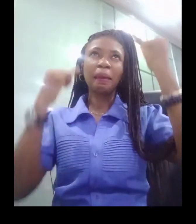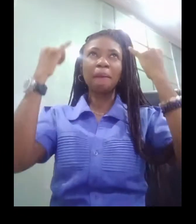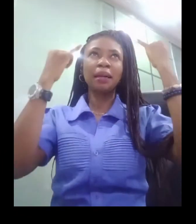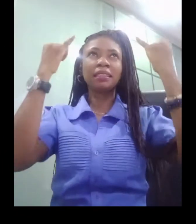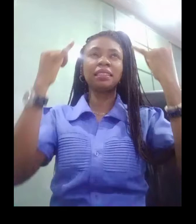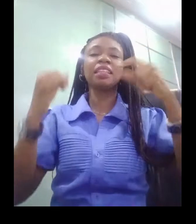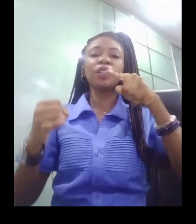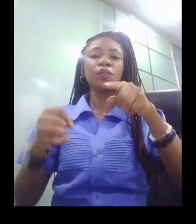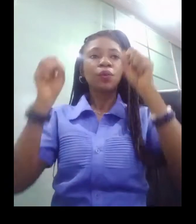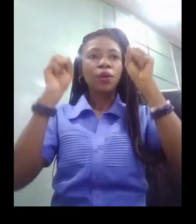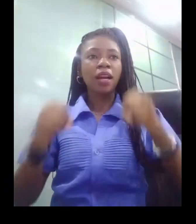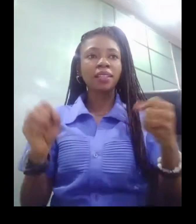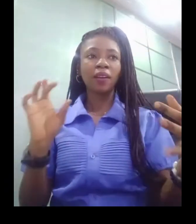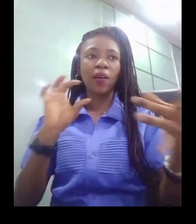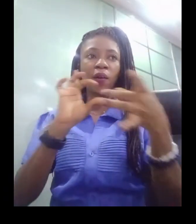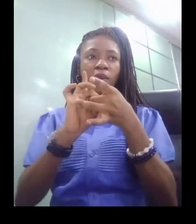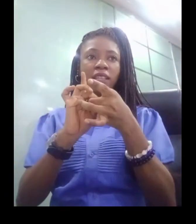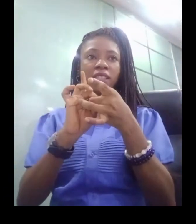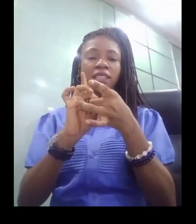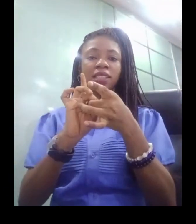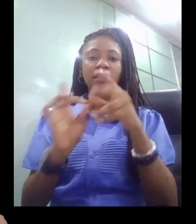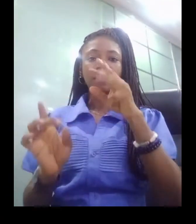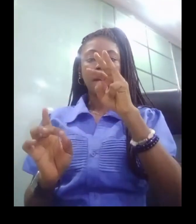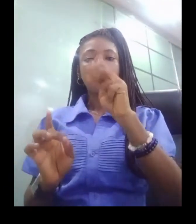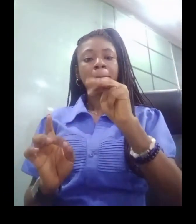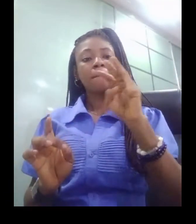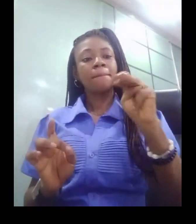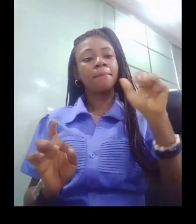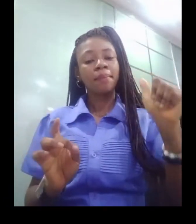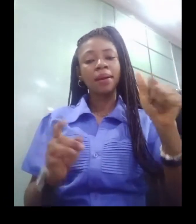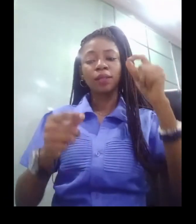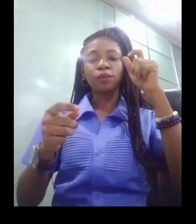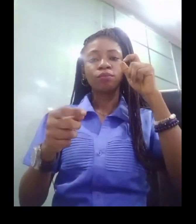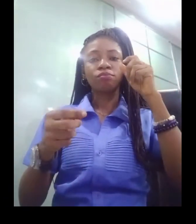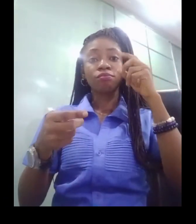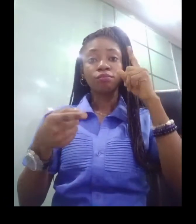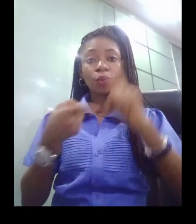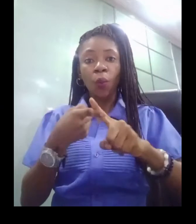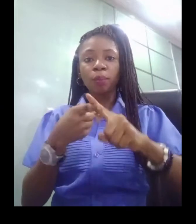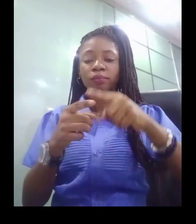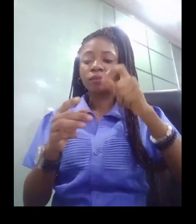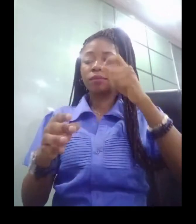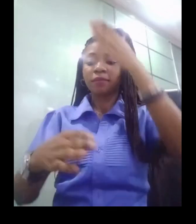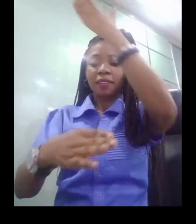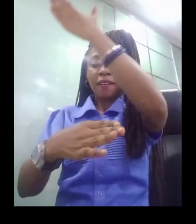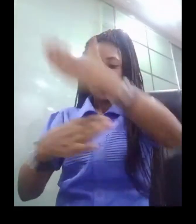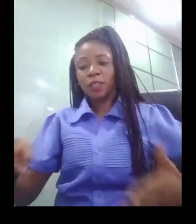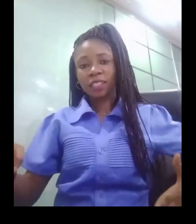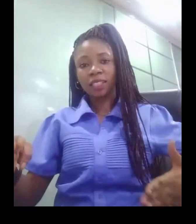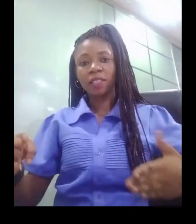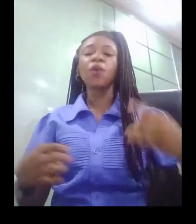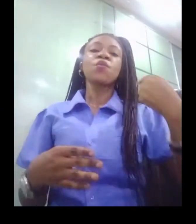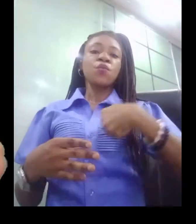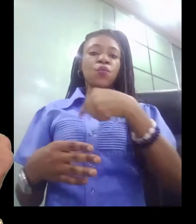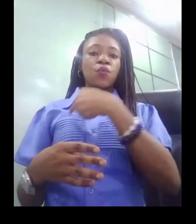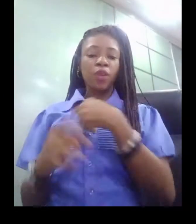mma to cutting, we are dealing with iconicity. If we can